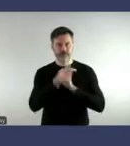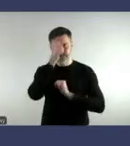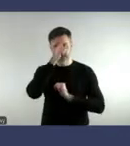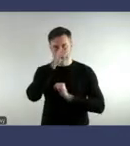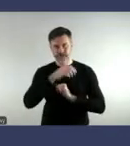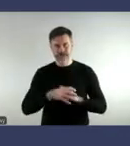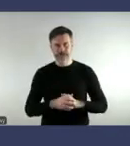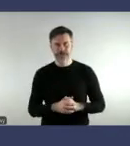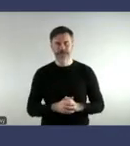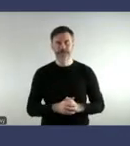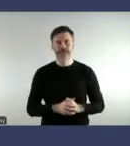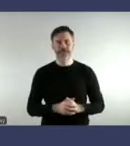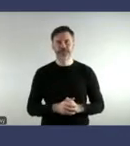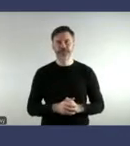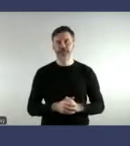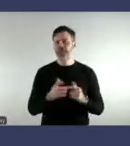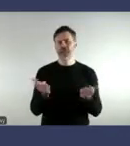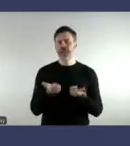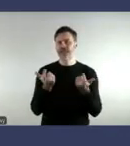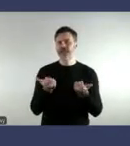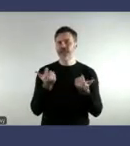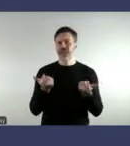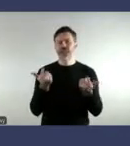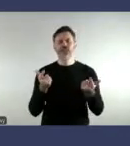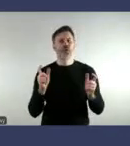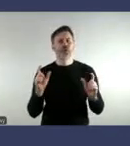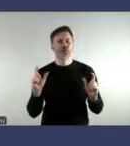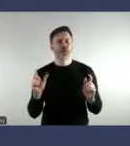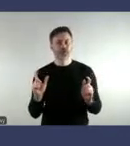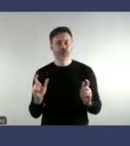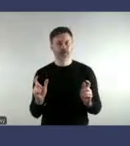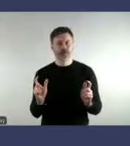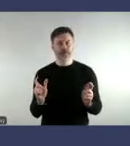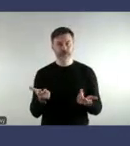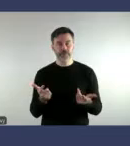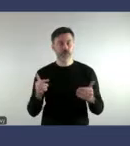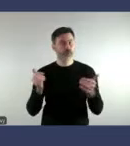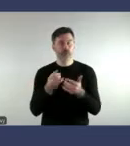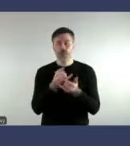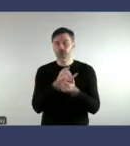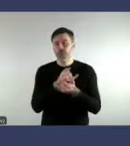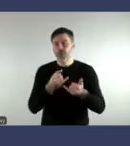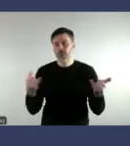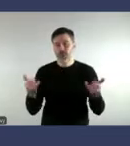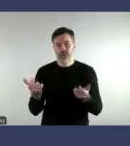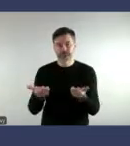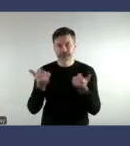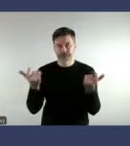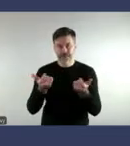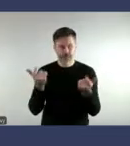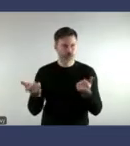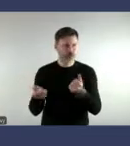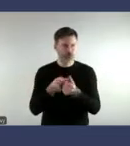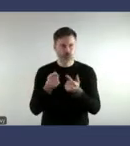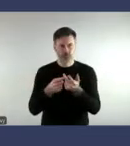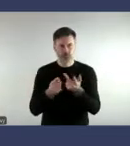more focus on just readiness to different challenges. The dangers that might be